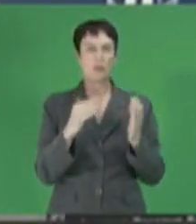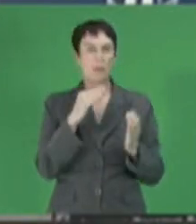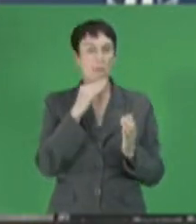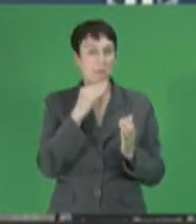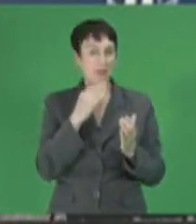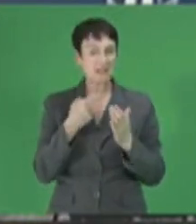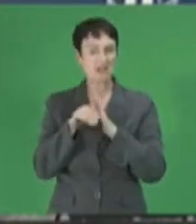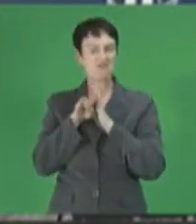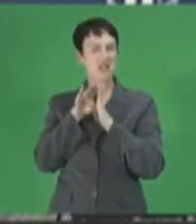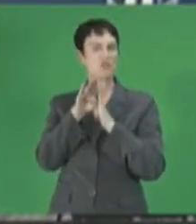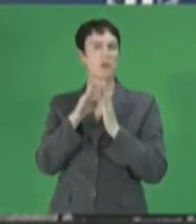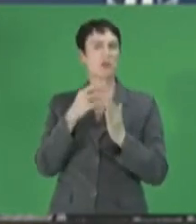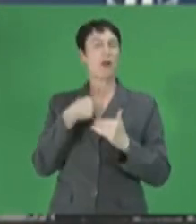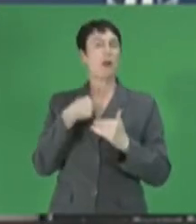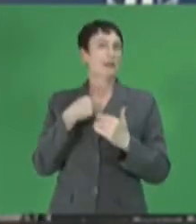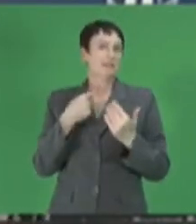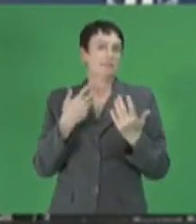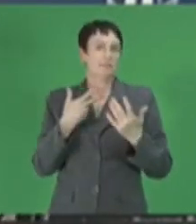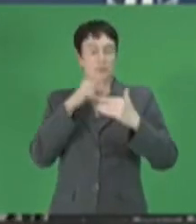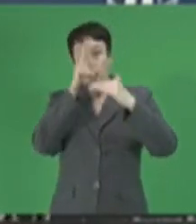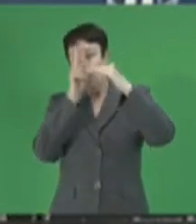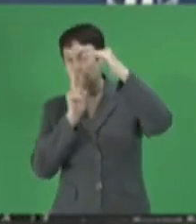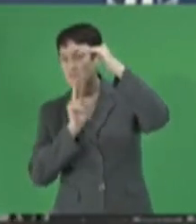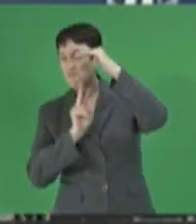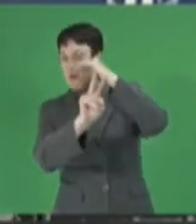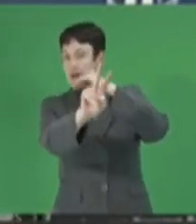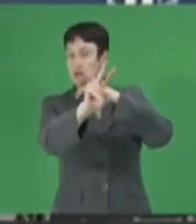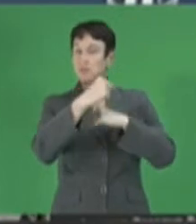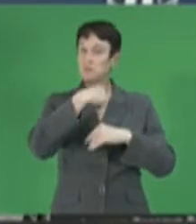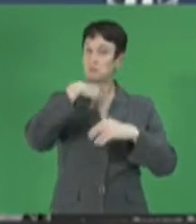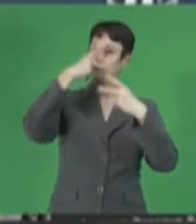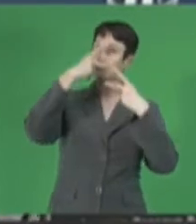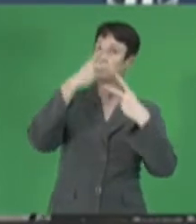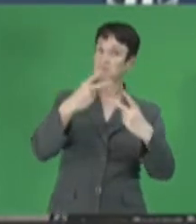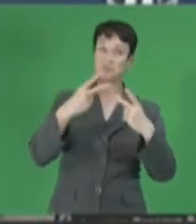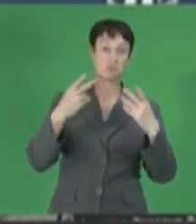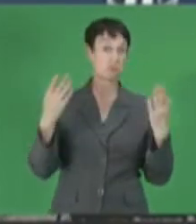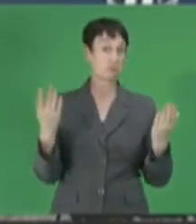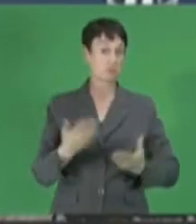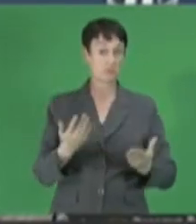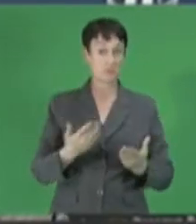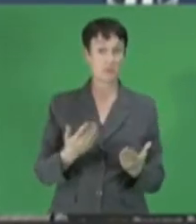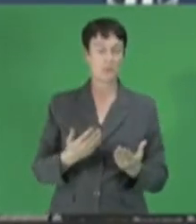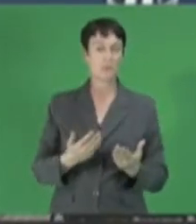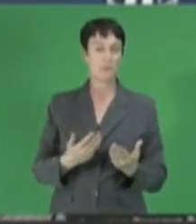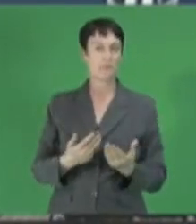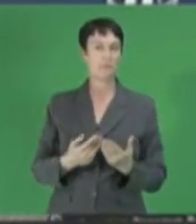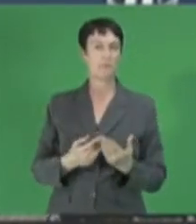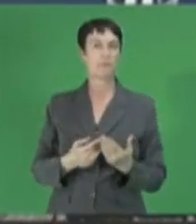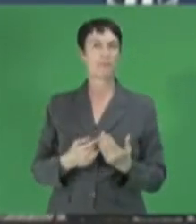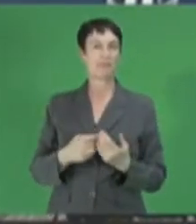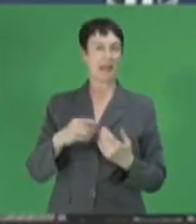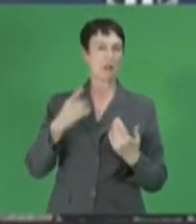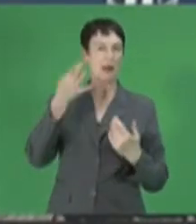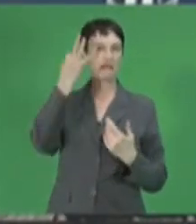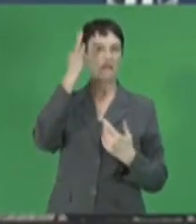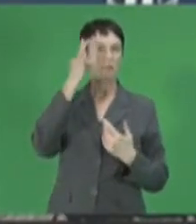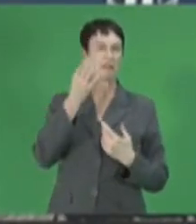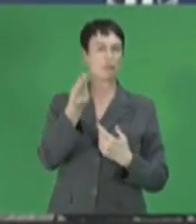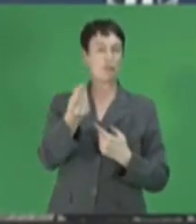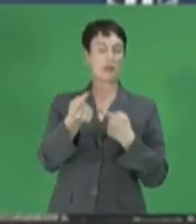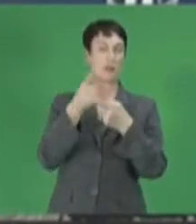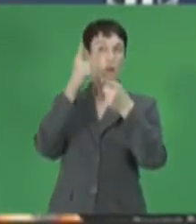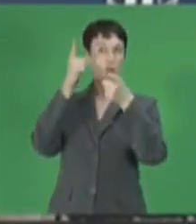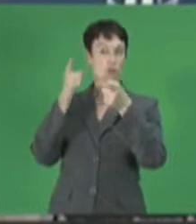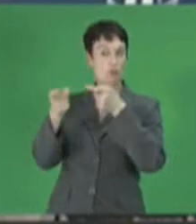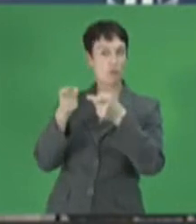our focus thus should be on those administered prices and those price setters